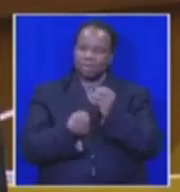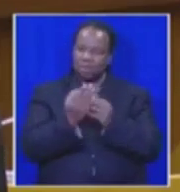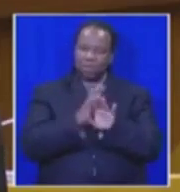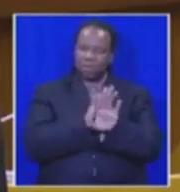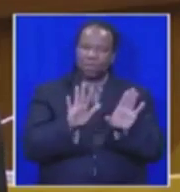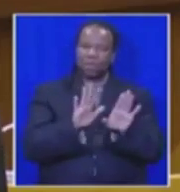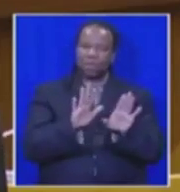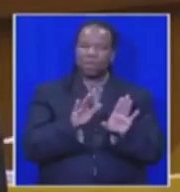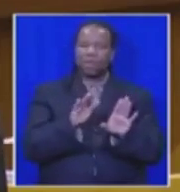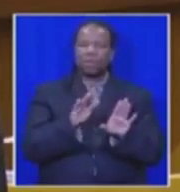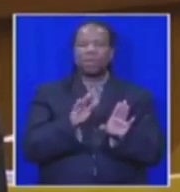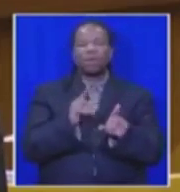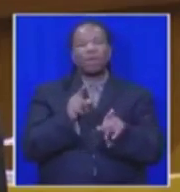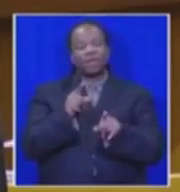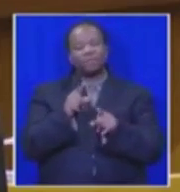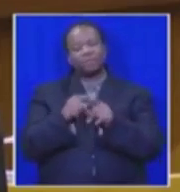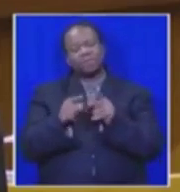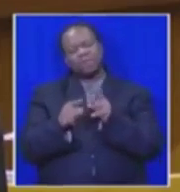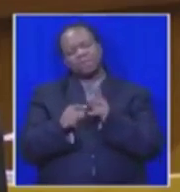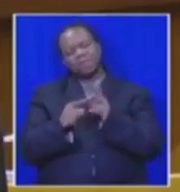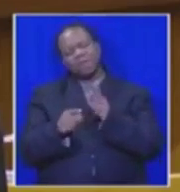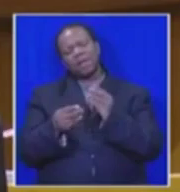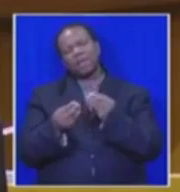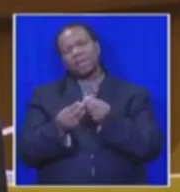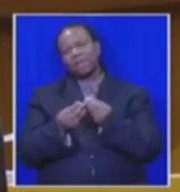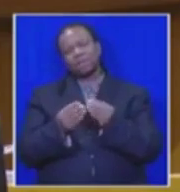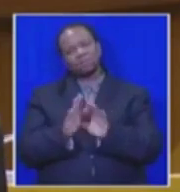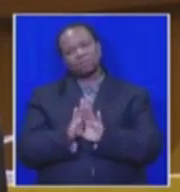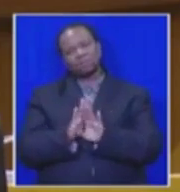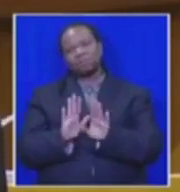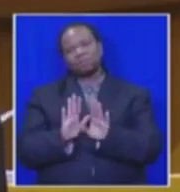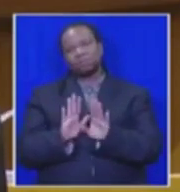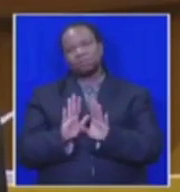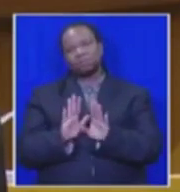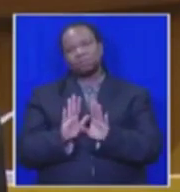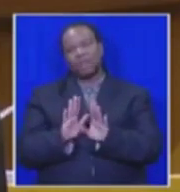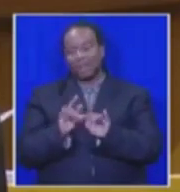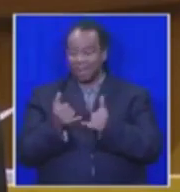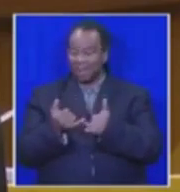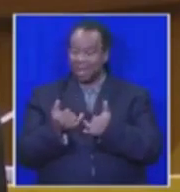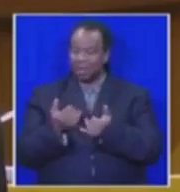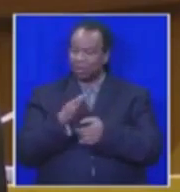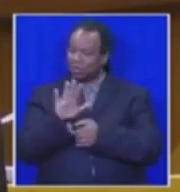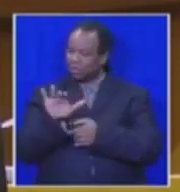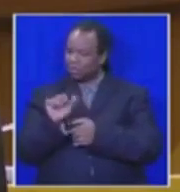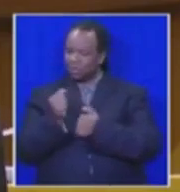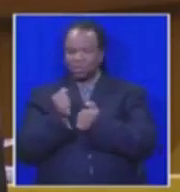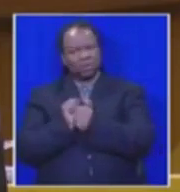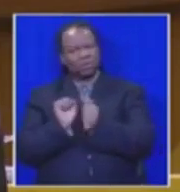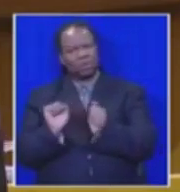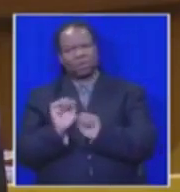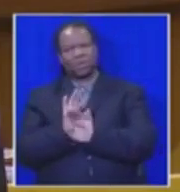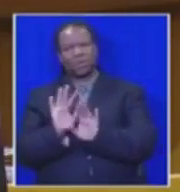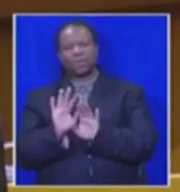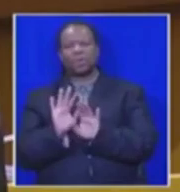such actions should not find a place in our democratic South Africa, where people